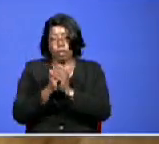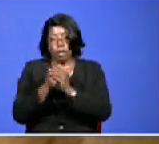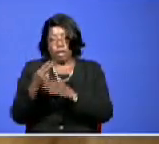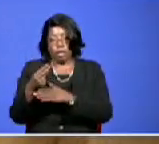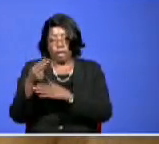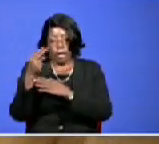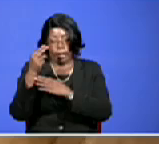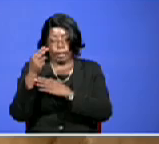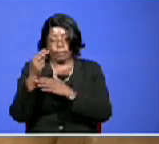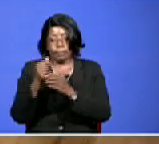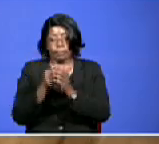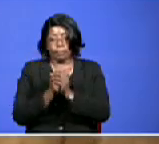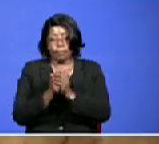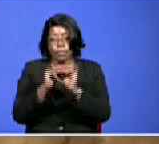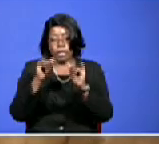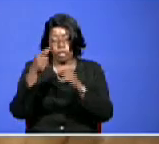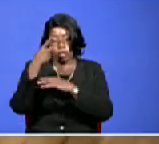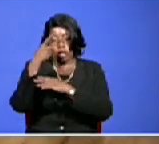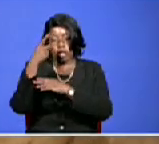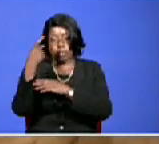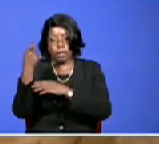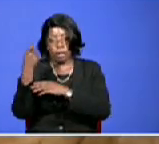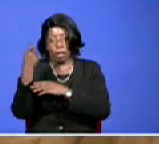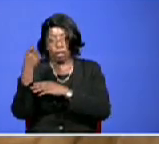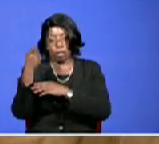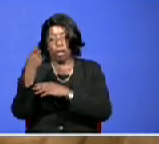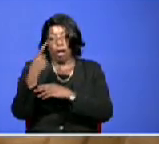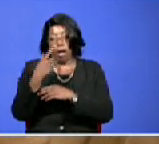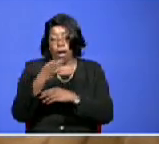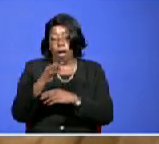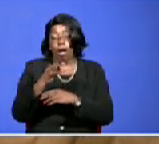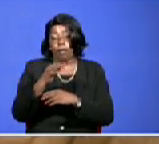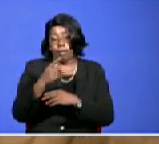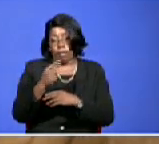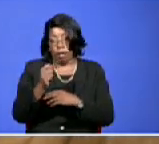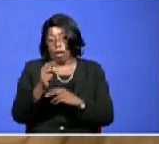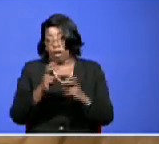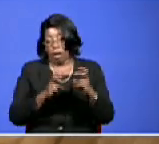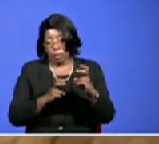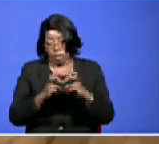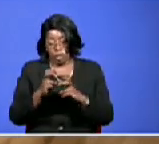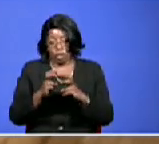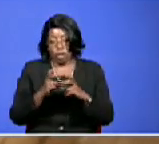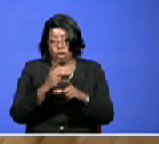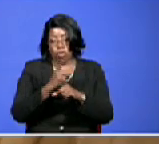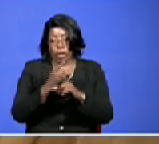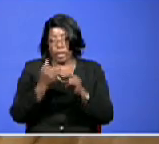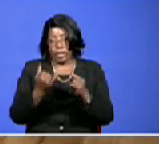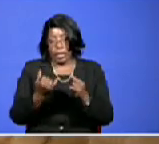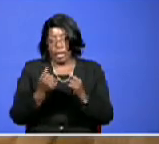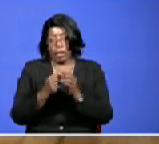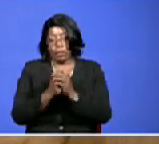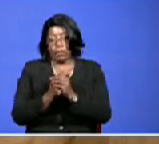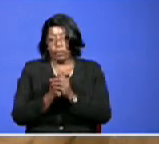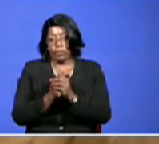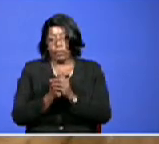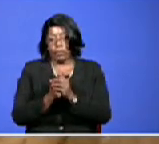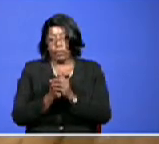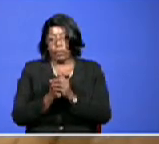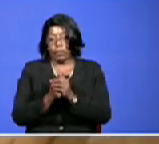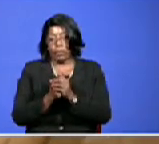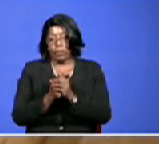high just because of the competition. Well, we are currently in Group C, so